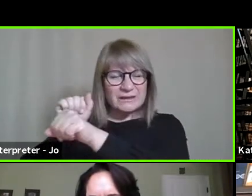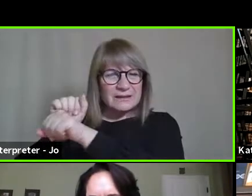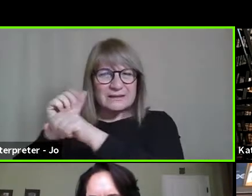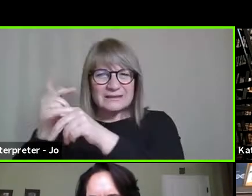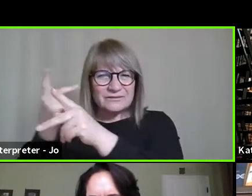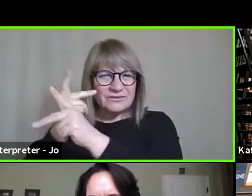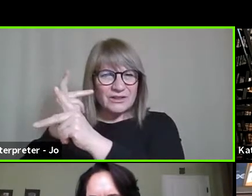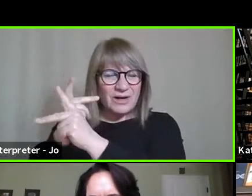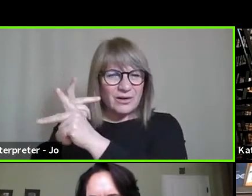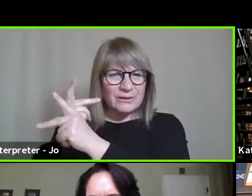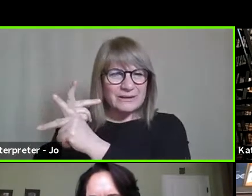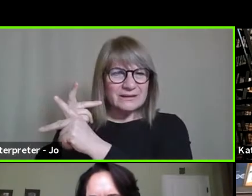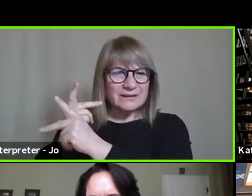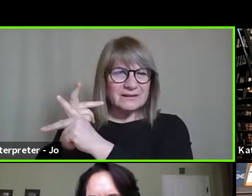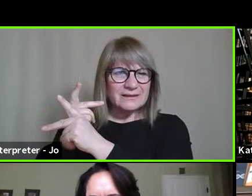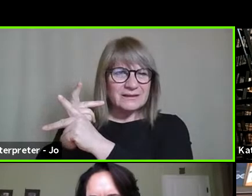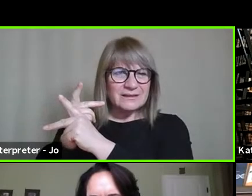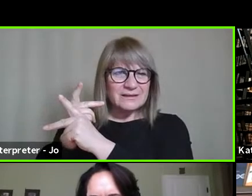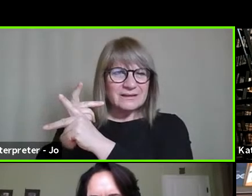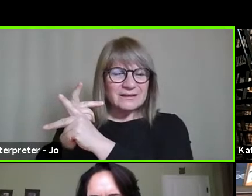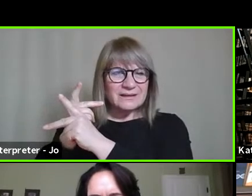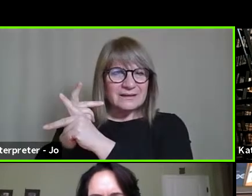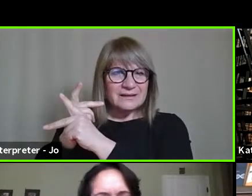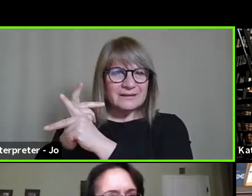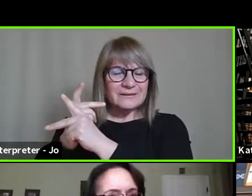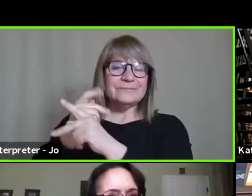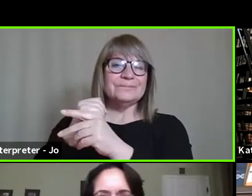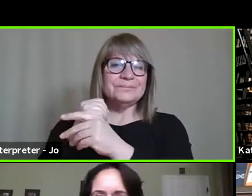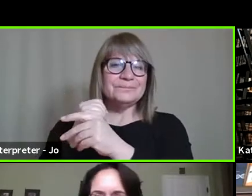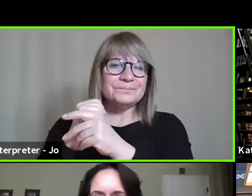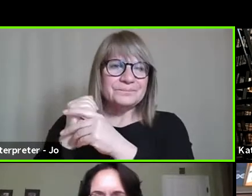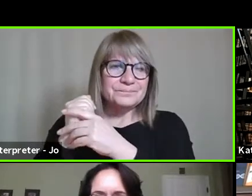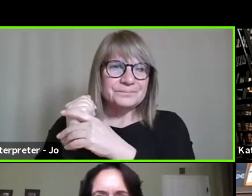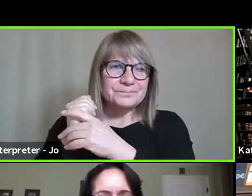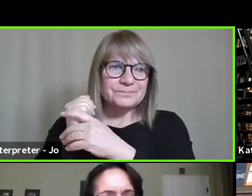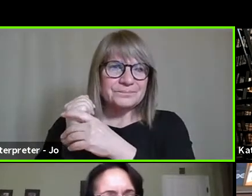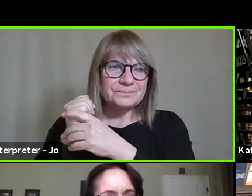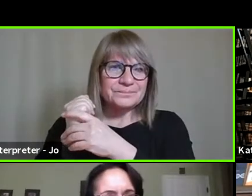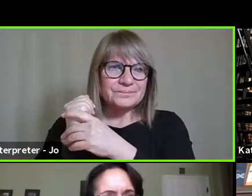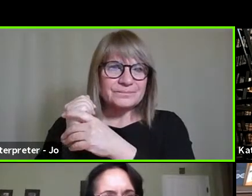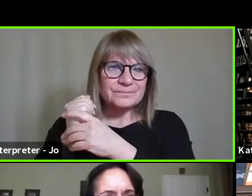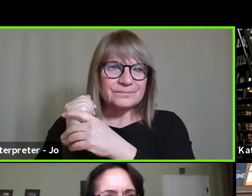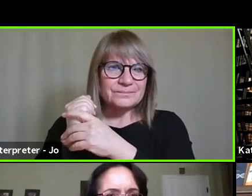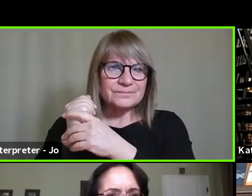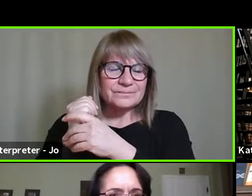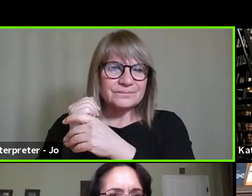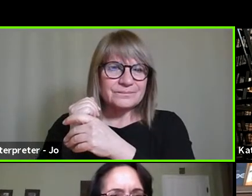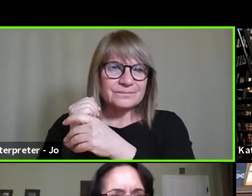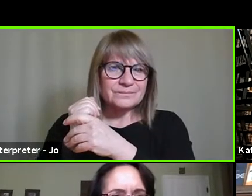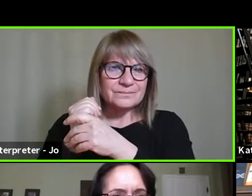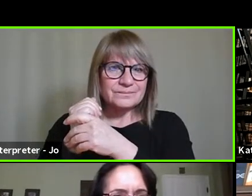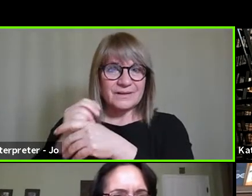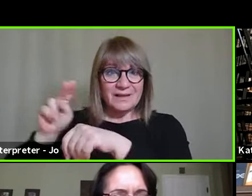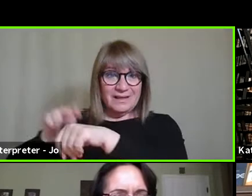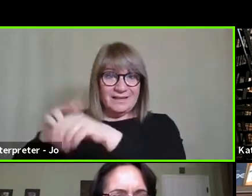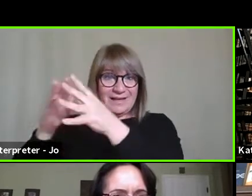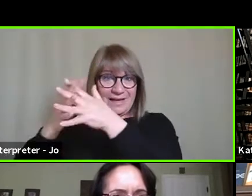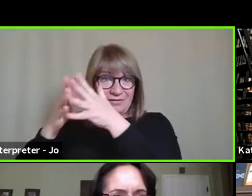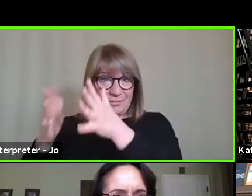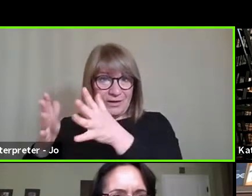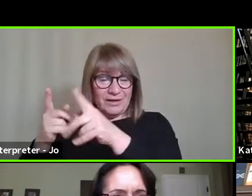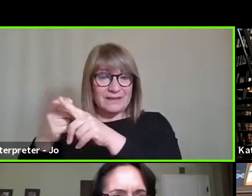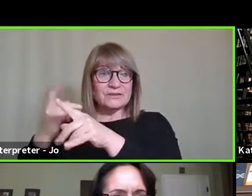uh transferring uh native youth from residential schools to the state